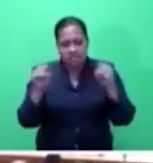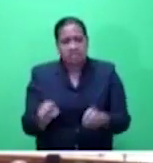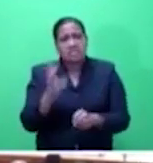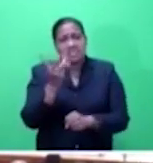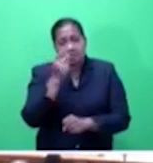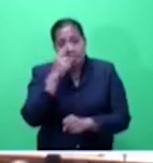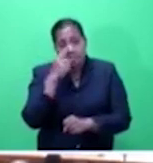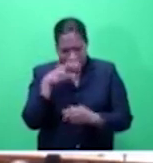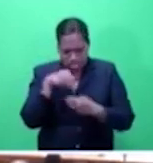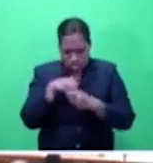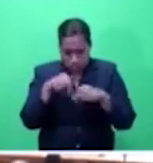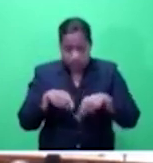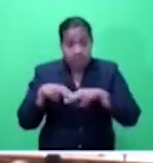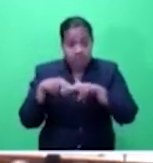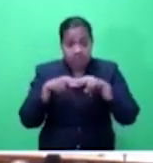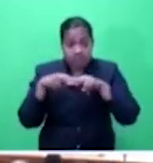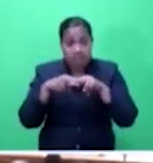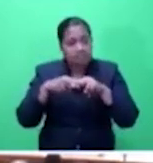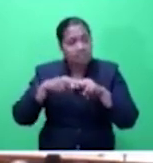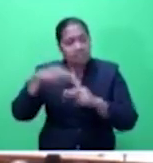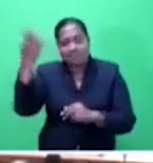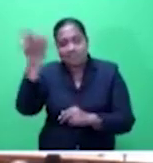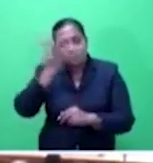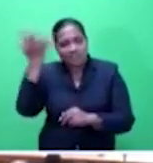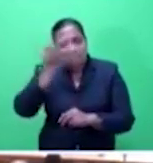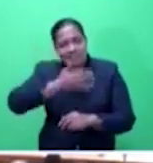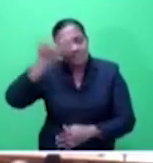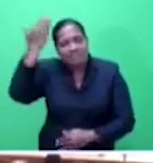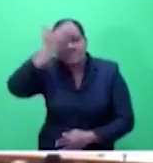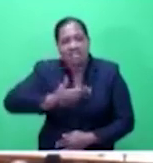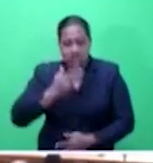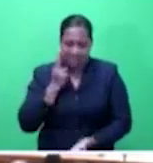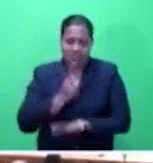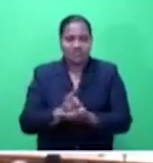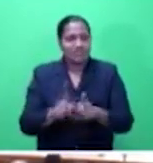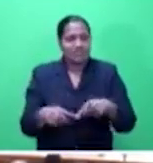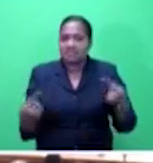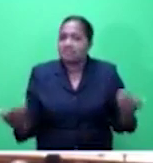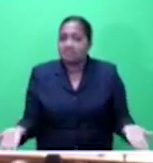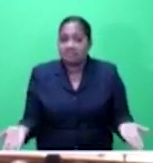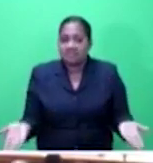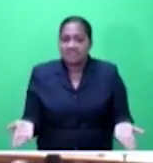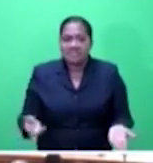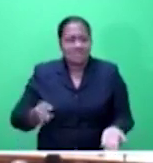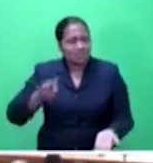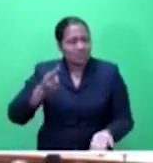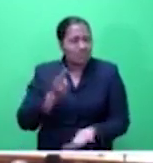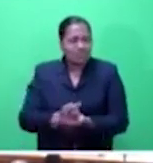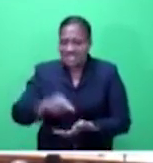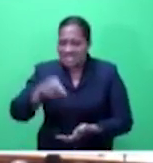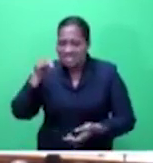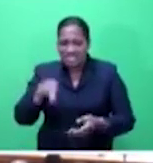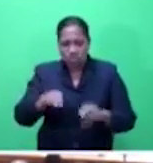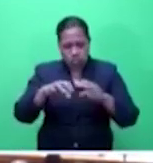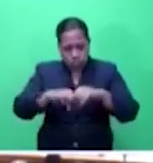here in Fiji, are still dangerously blind to this new reality. They need to take a good, long look at the world